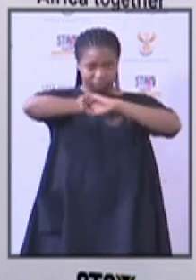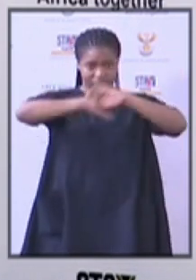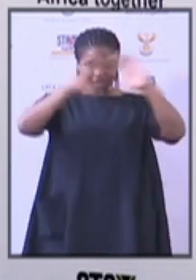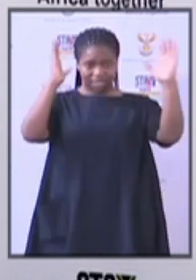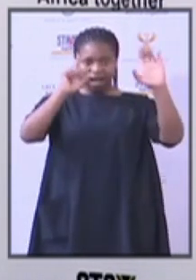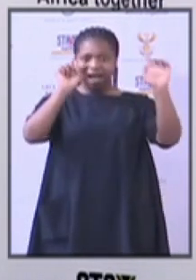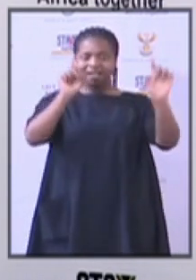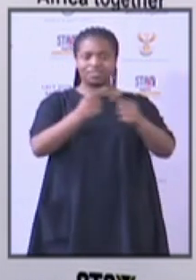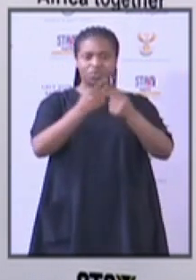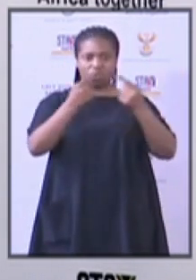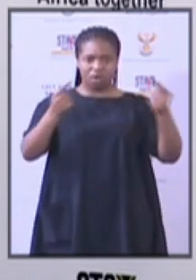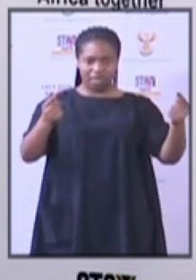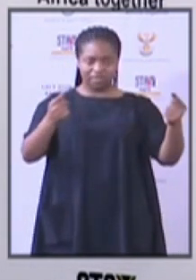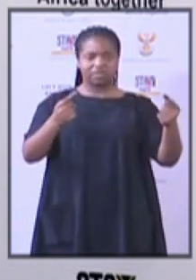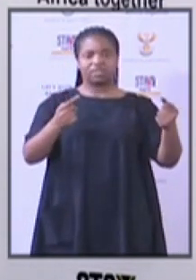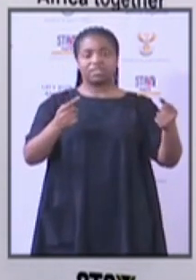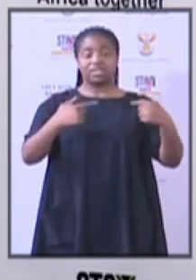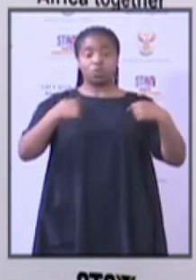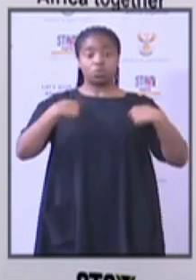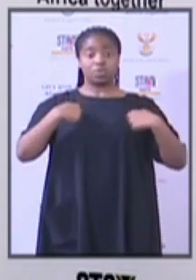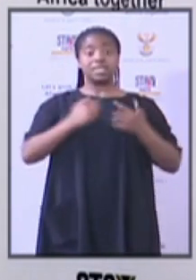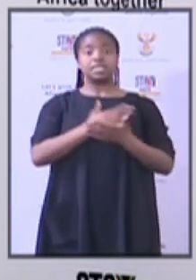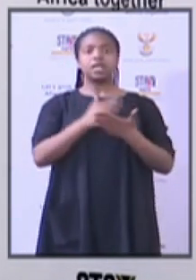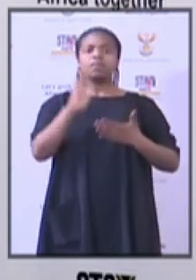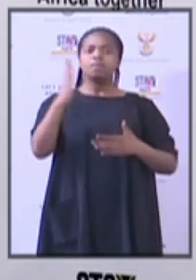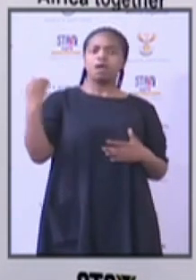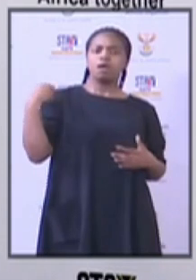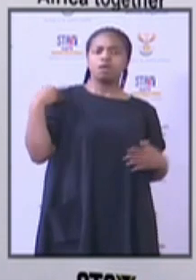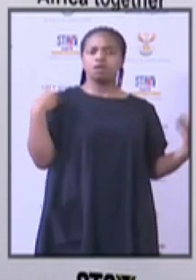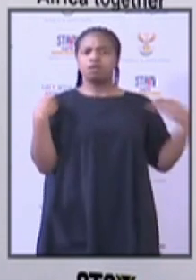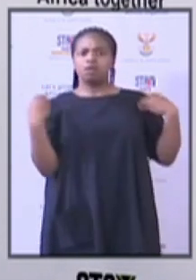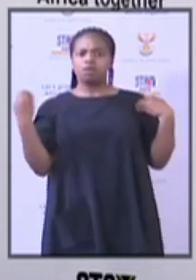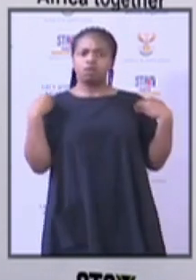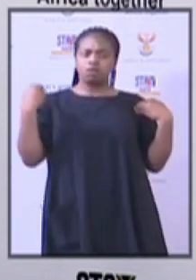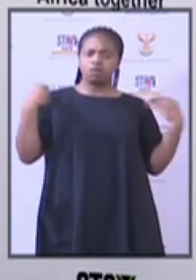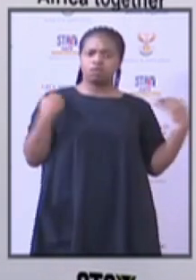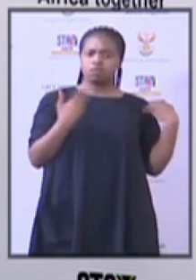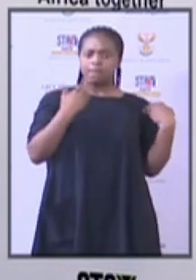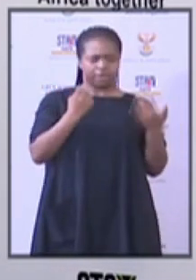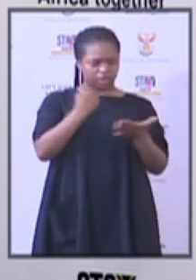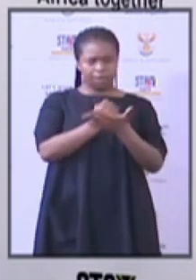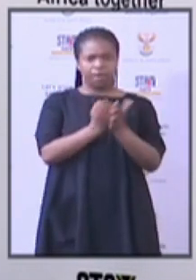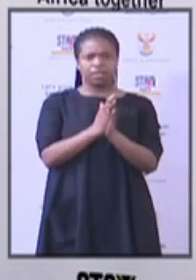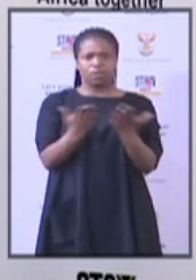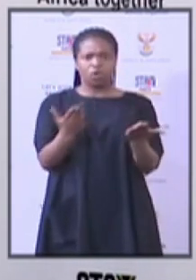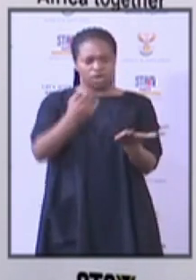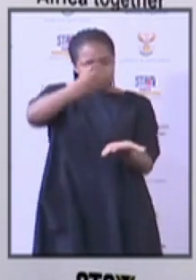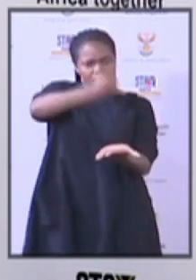We cannot, as some people have asked, extend a passport through